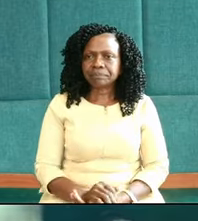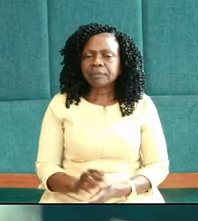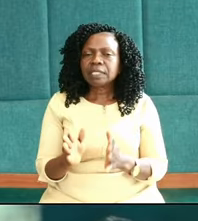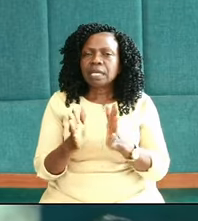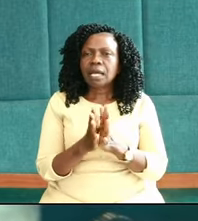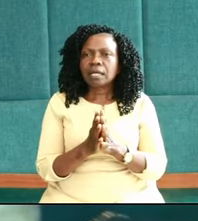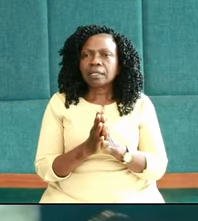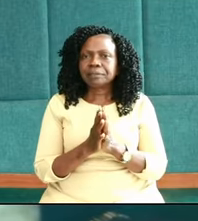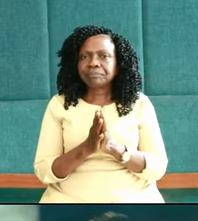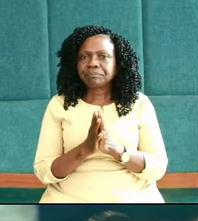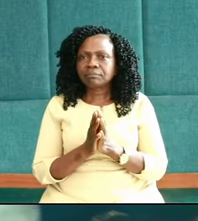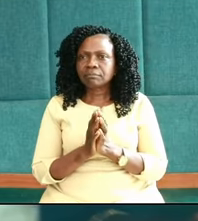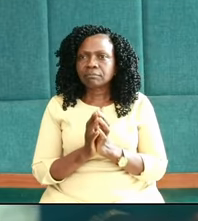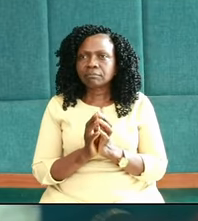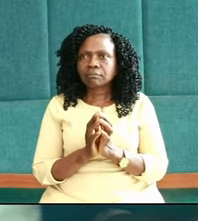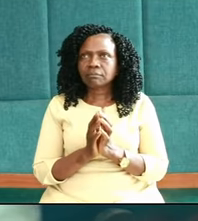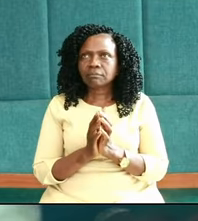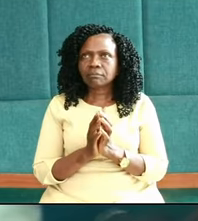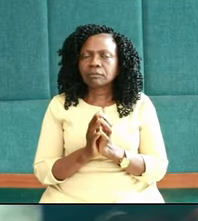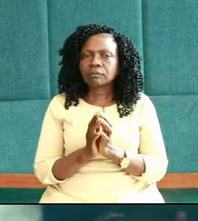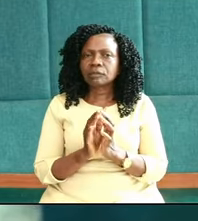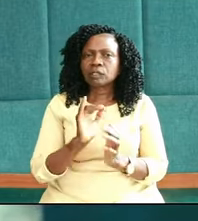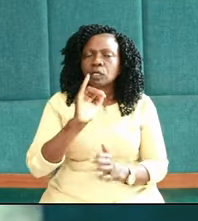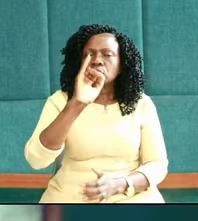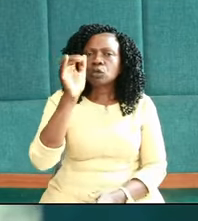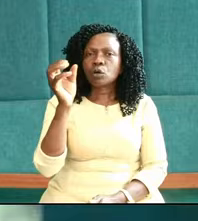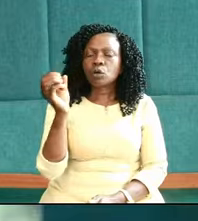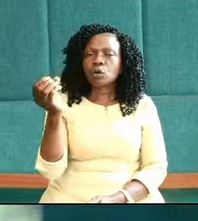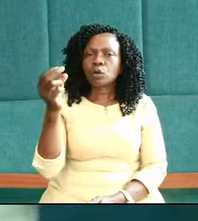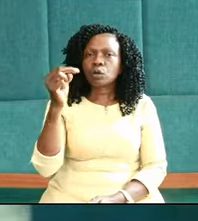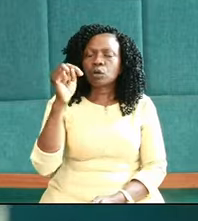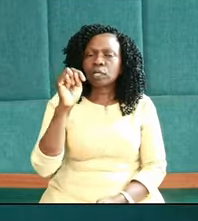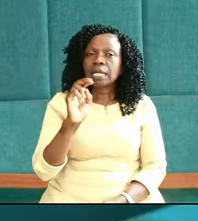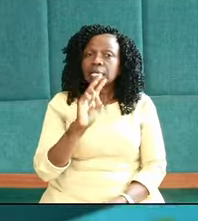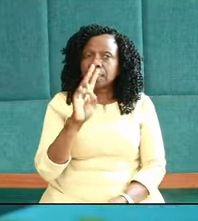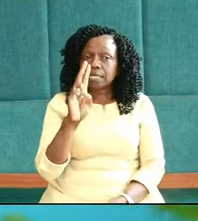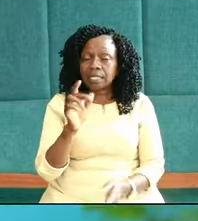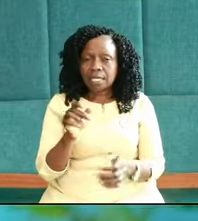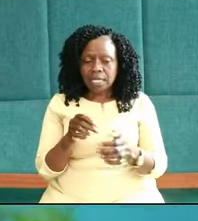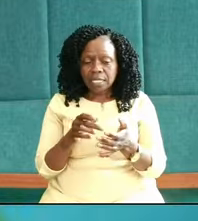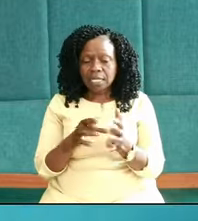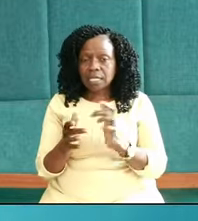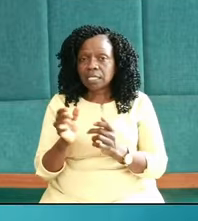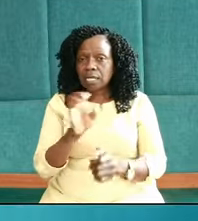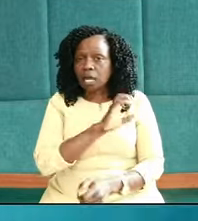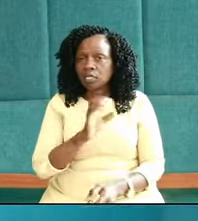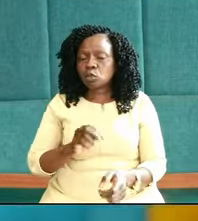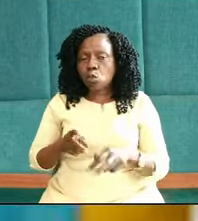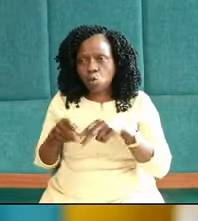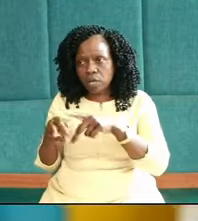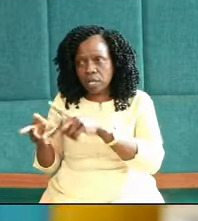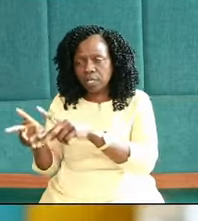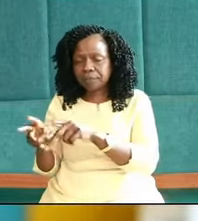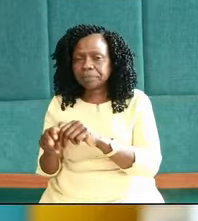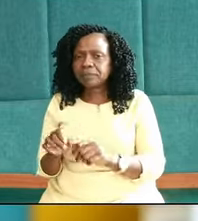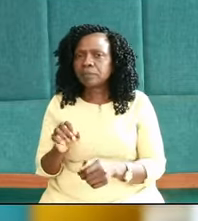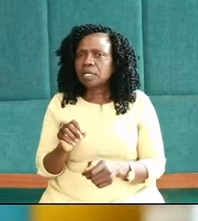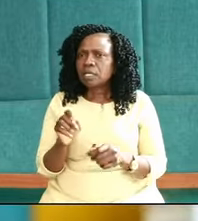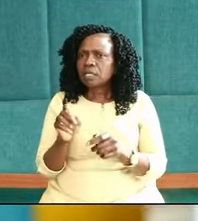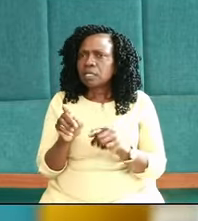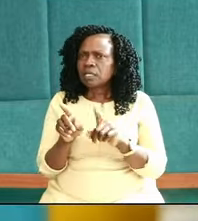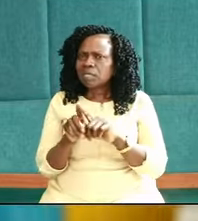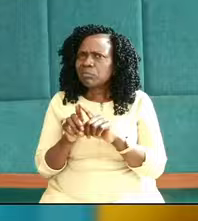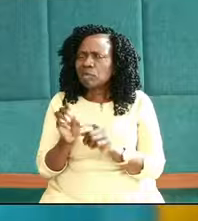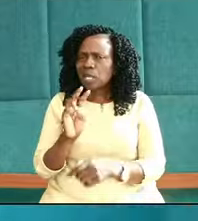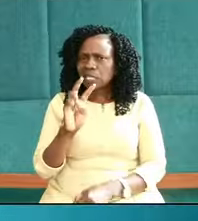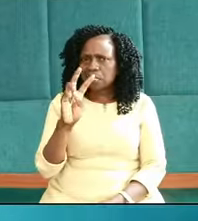and he is seeing Jesus Christ walking. And as Jesus Christ is walking, it's like, again,